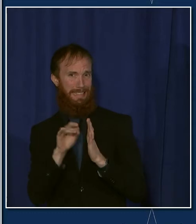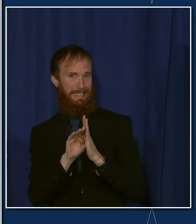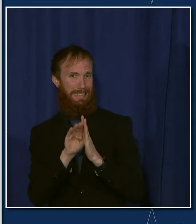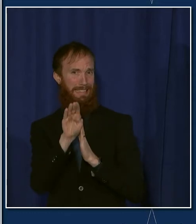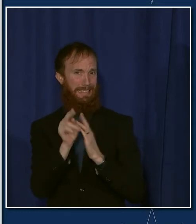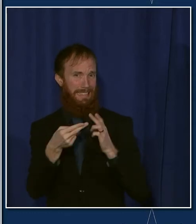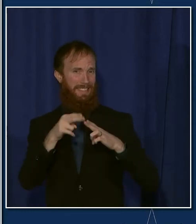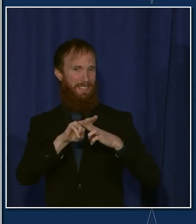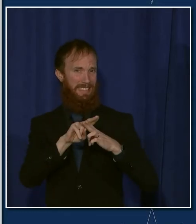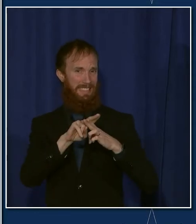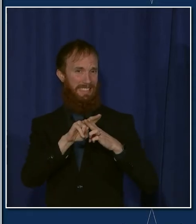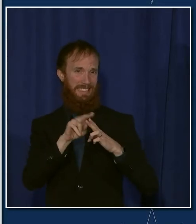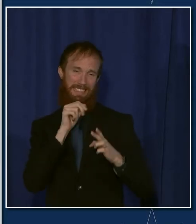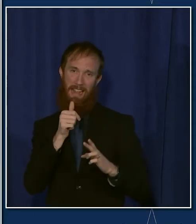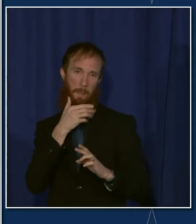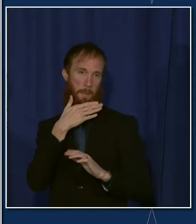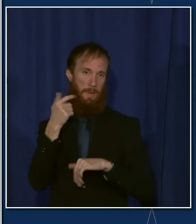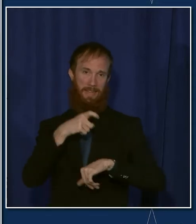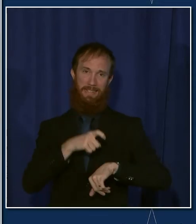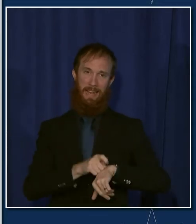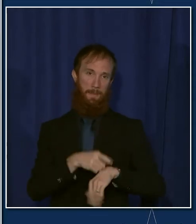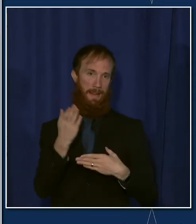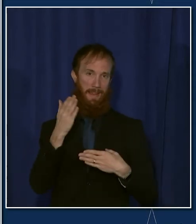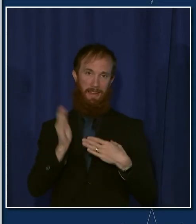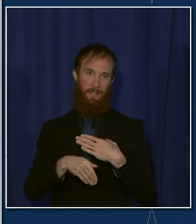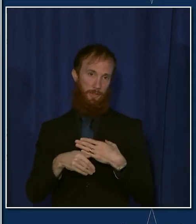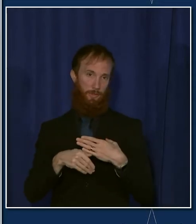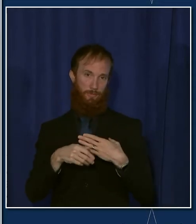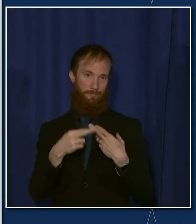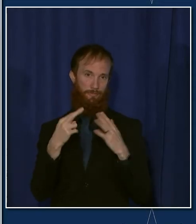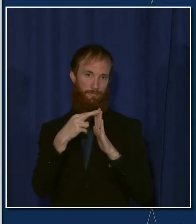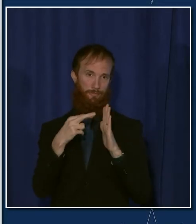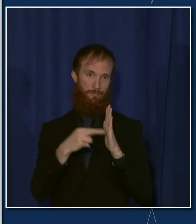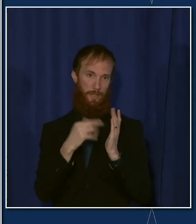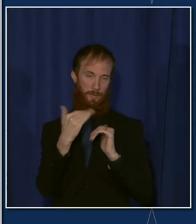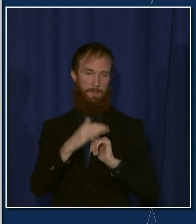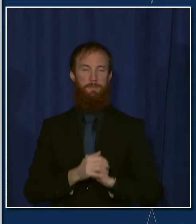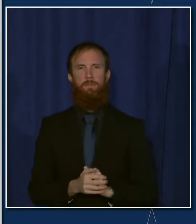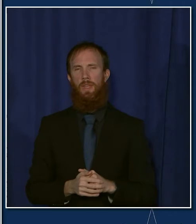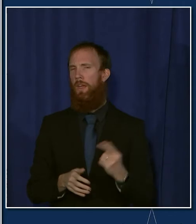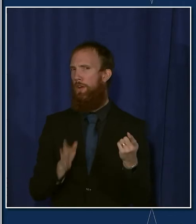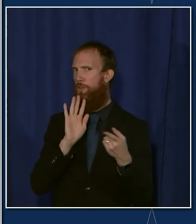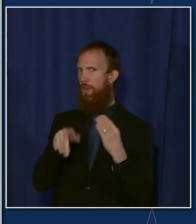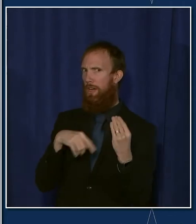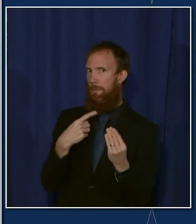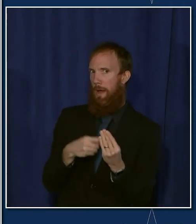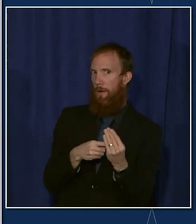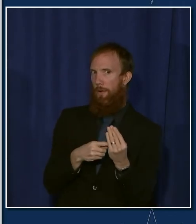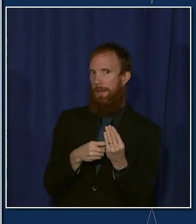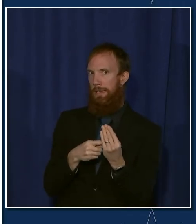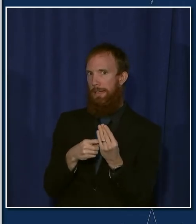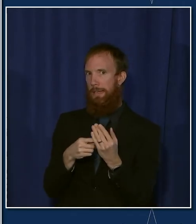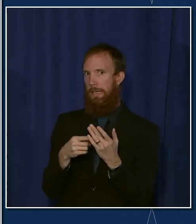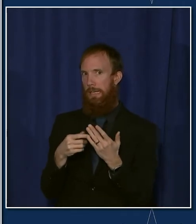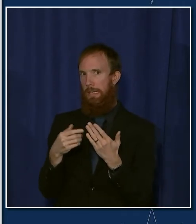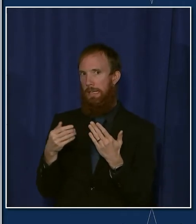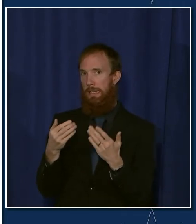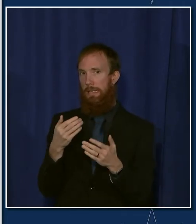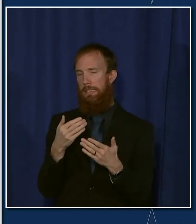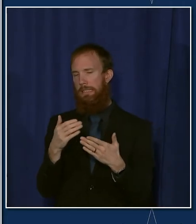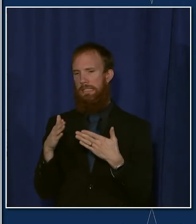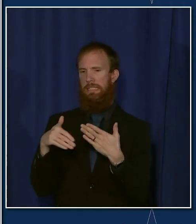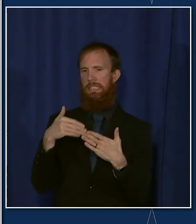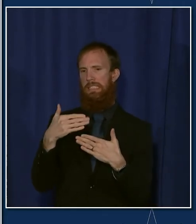back on restrictions. Is there talk of perhaps getting rid of masks for schools in the new year? We'll